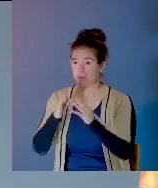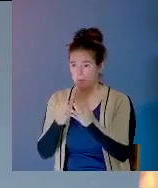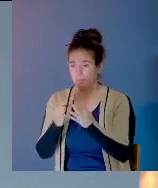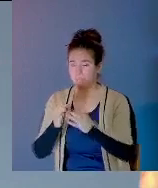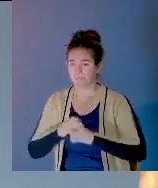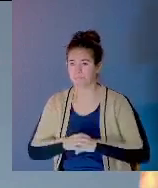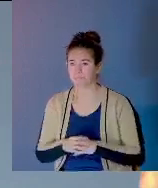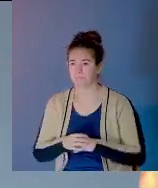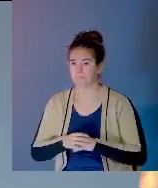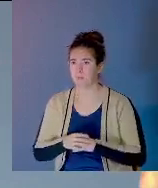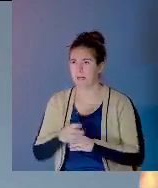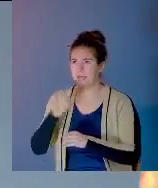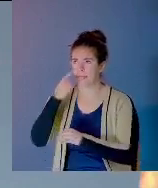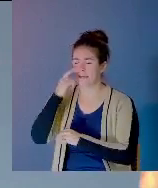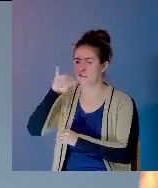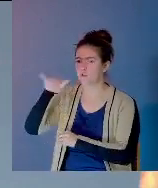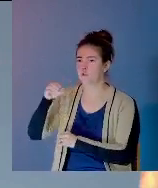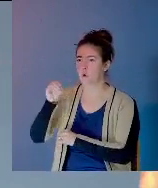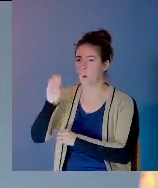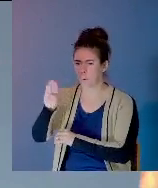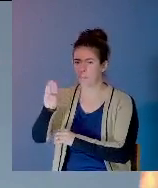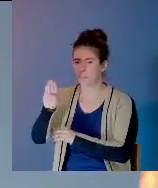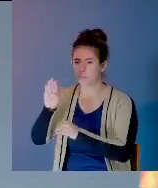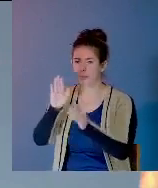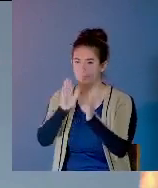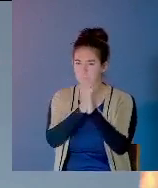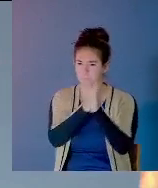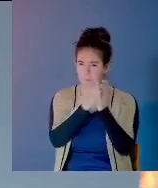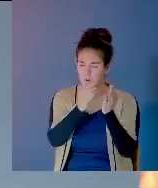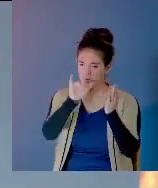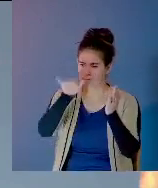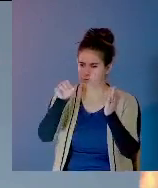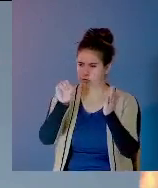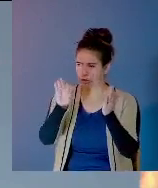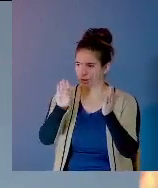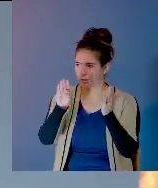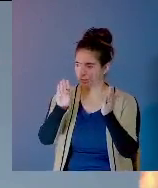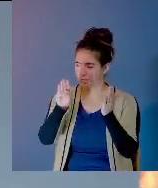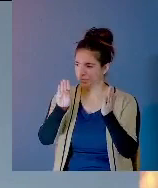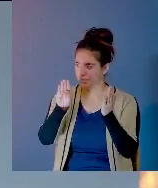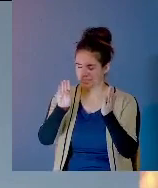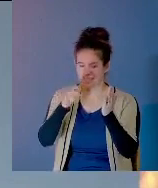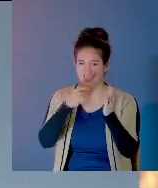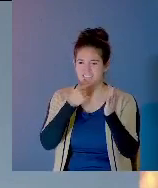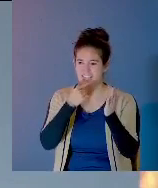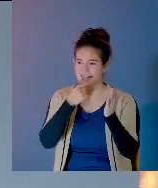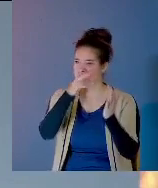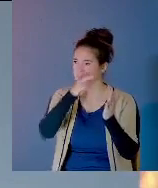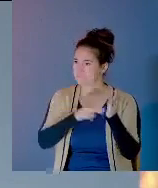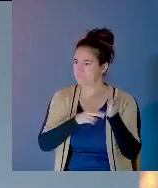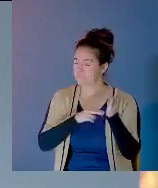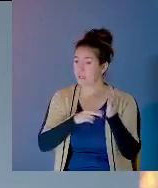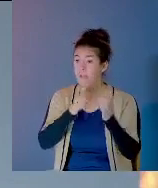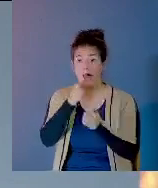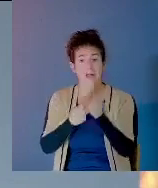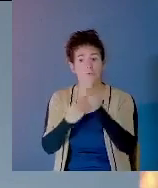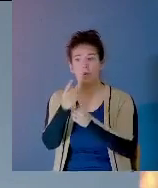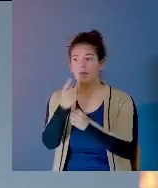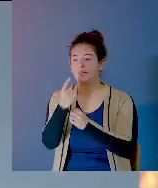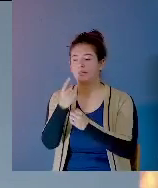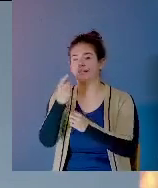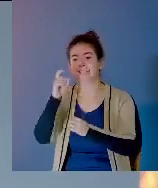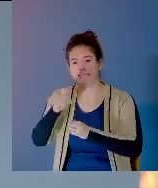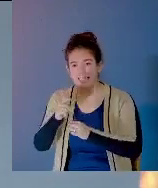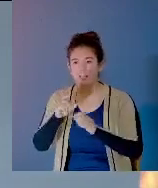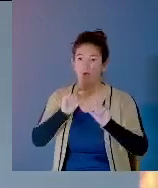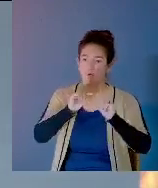say that everyone needs more than one. They need a group, okay? They need a family.